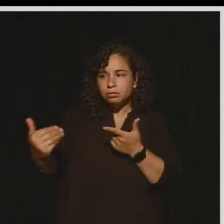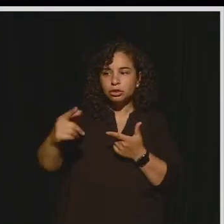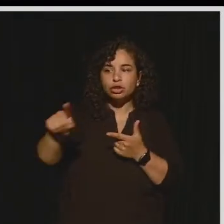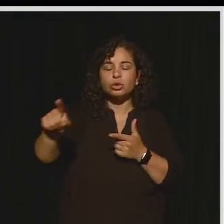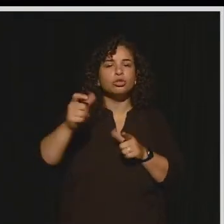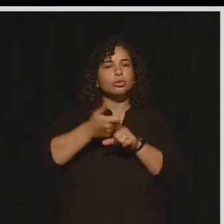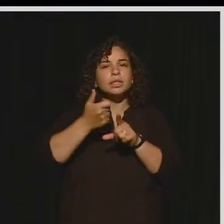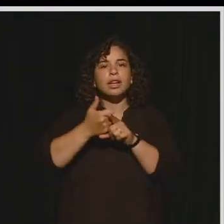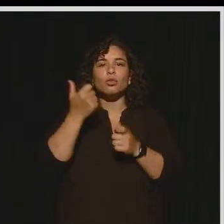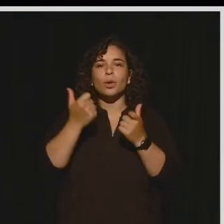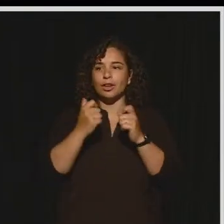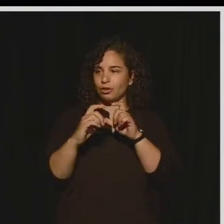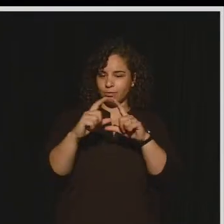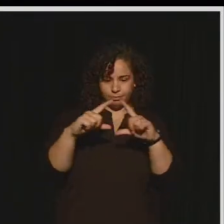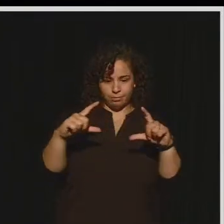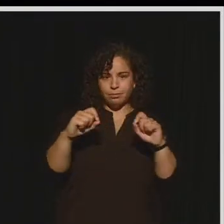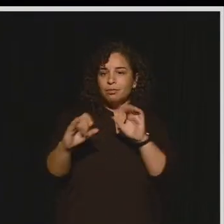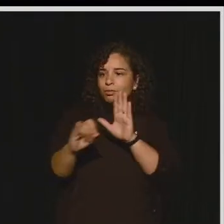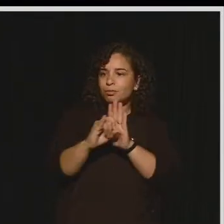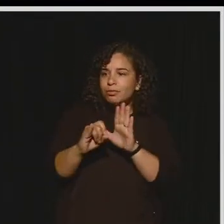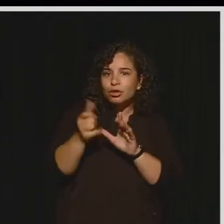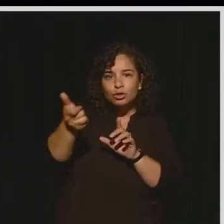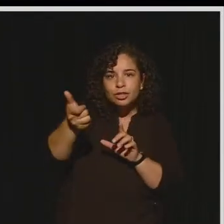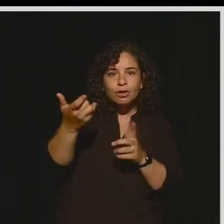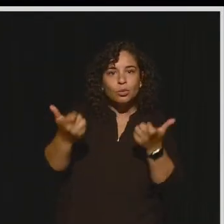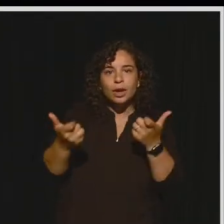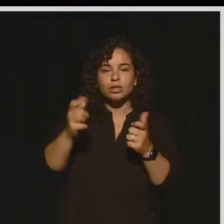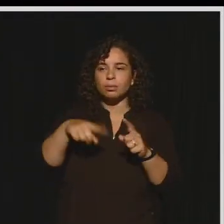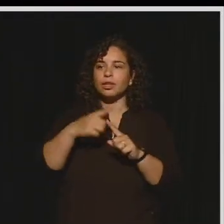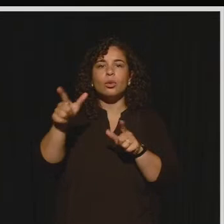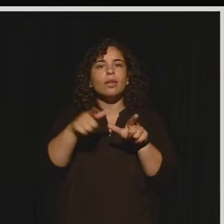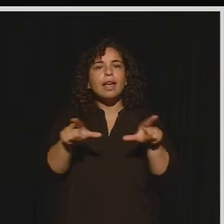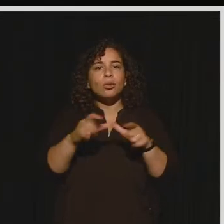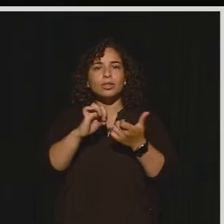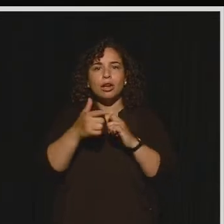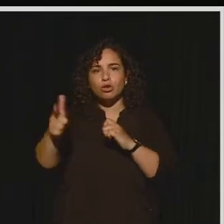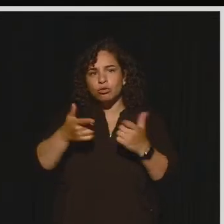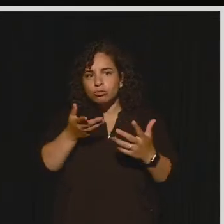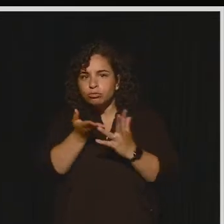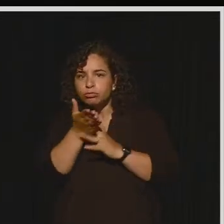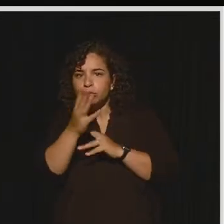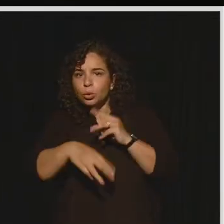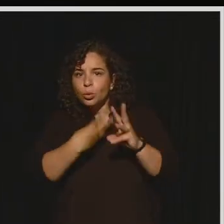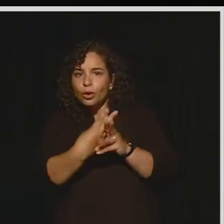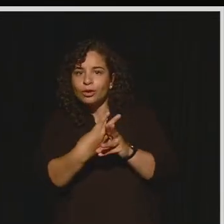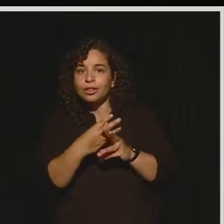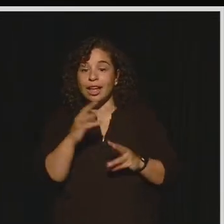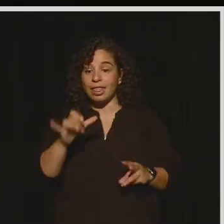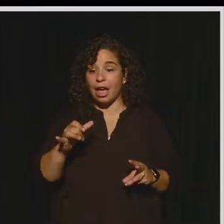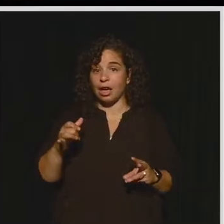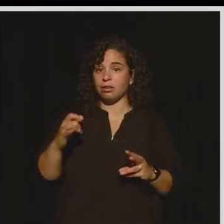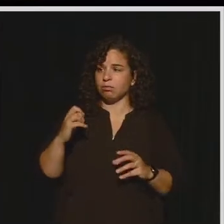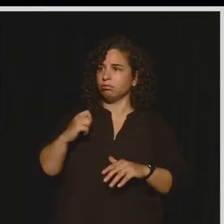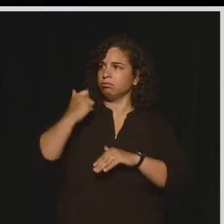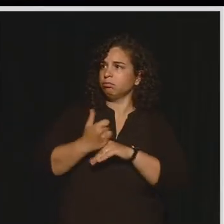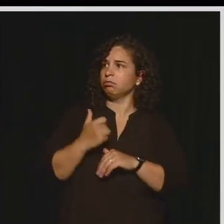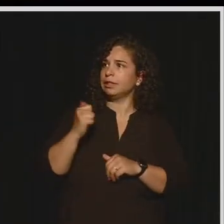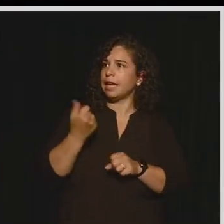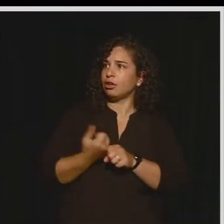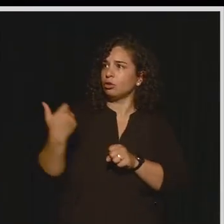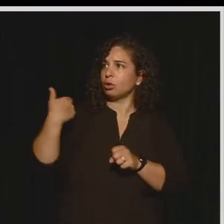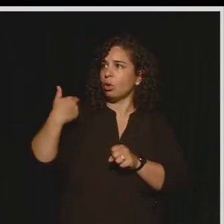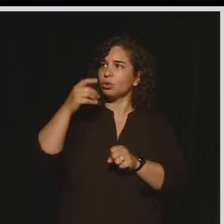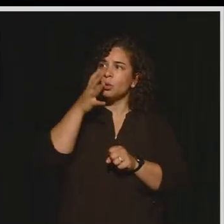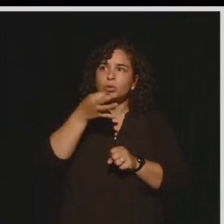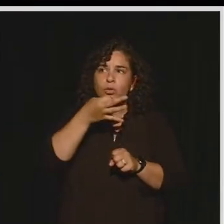molecule they were, how they moved in the world, and the kind of language that they use. And that's having its 20th anniversary, or its 10th anniversary